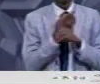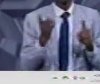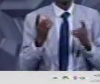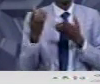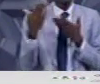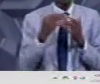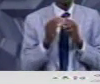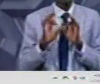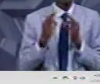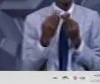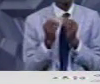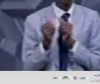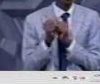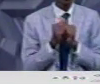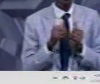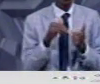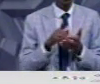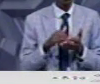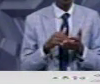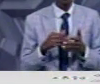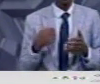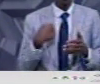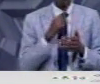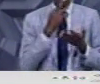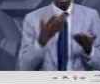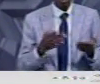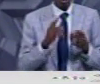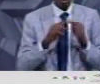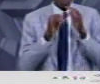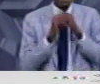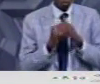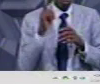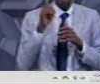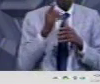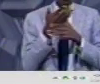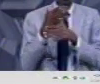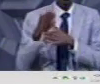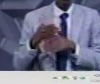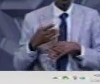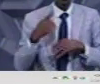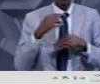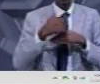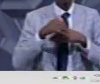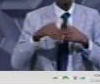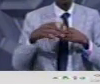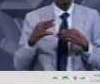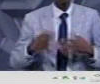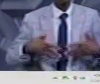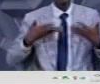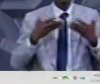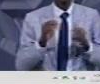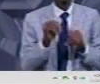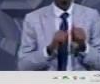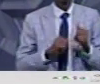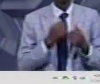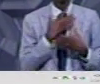every longing soul be satisfied. Bless your people in Jesus'